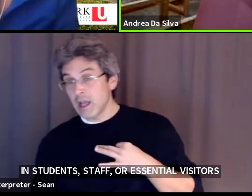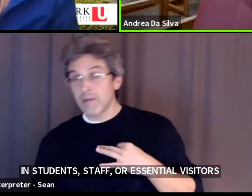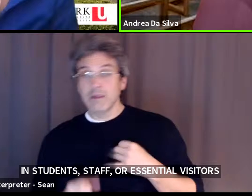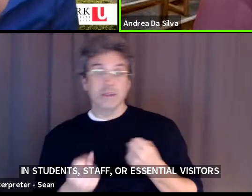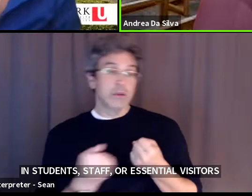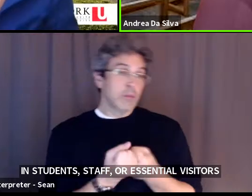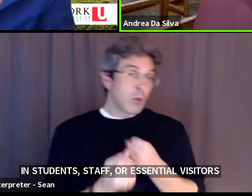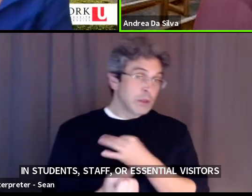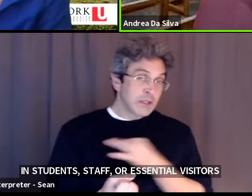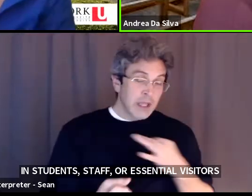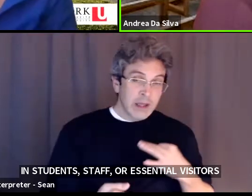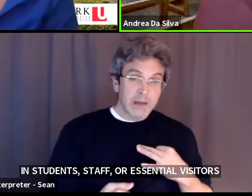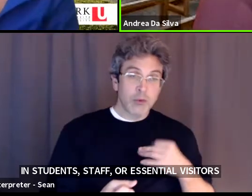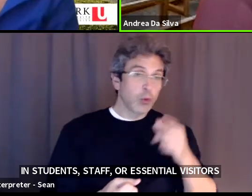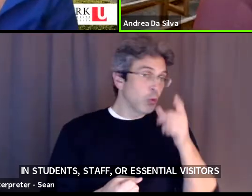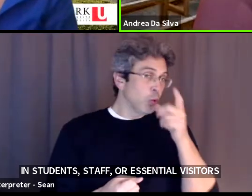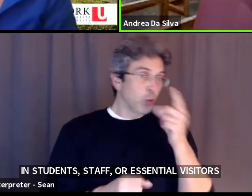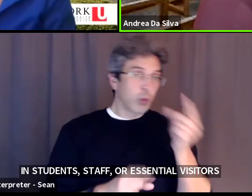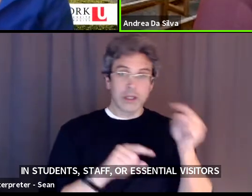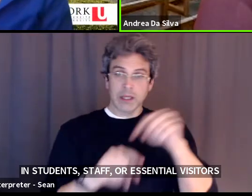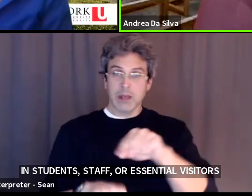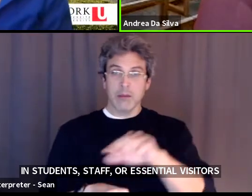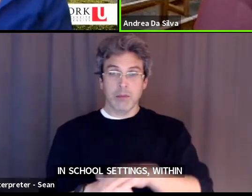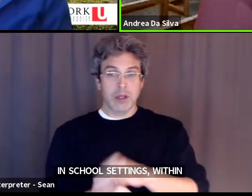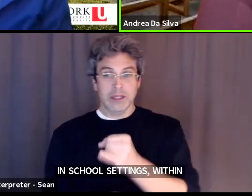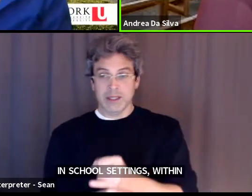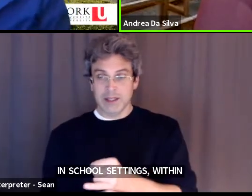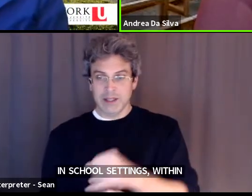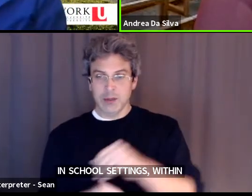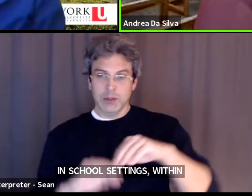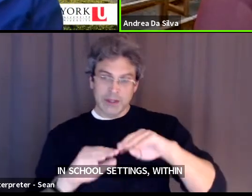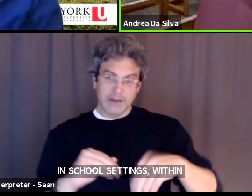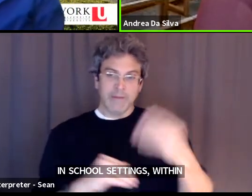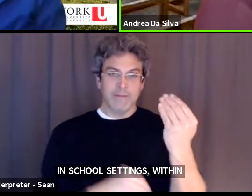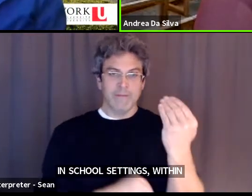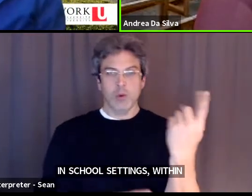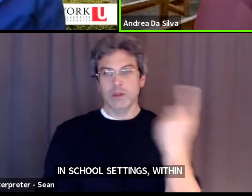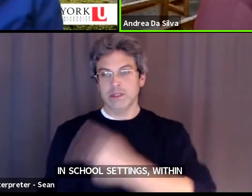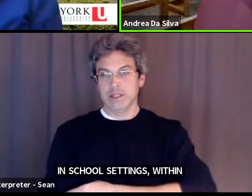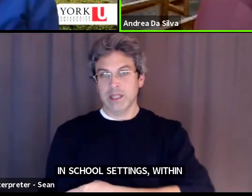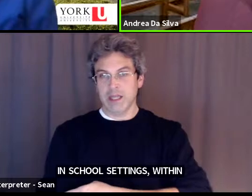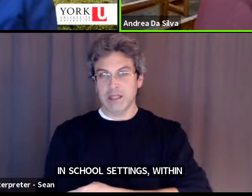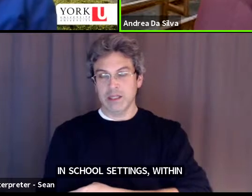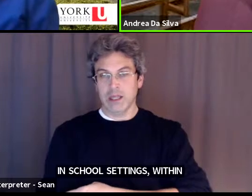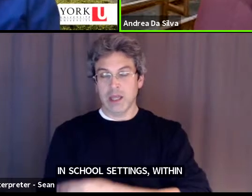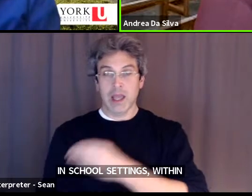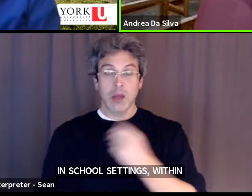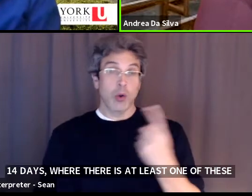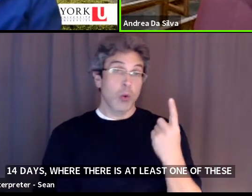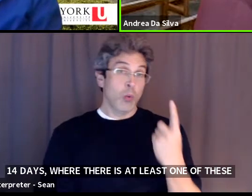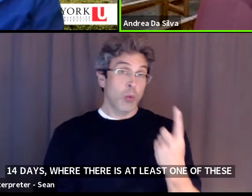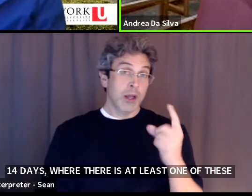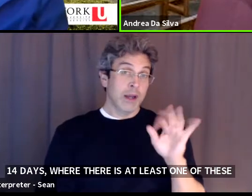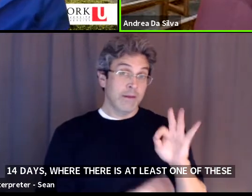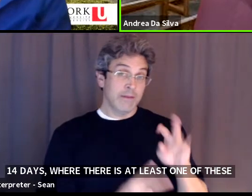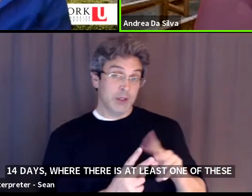days, where there is at least one of these cases that have reasonably acquired their infection in school setting. So